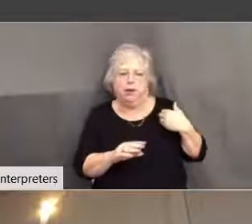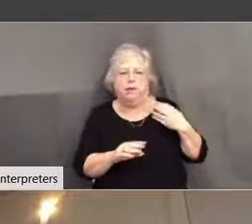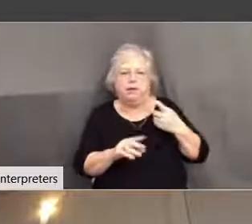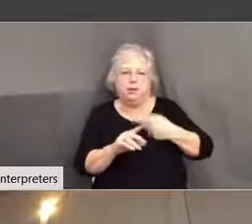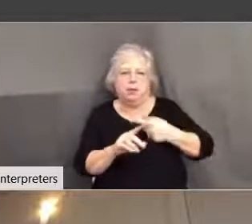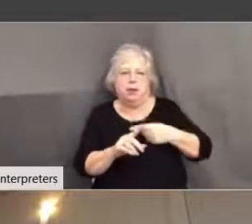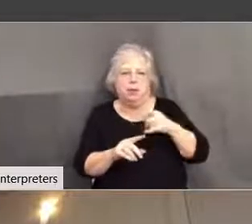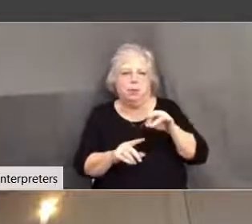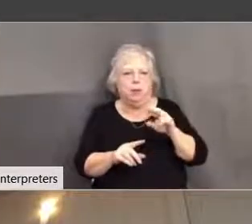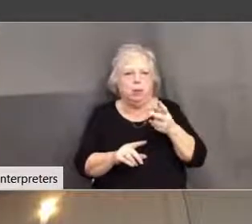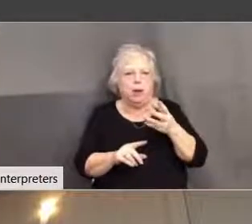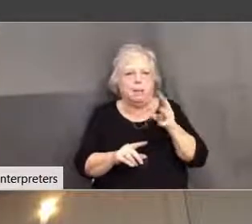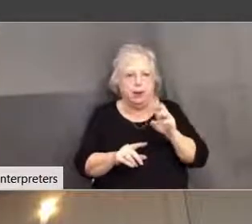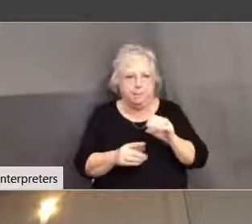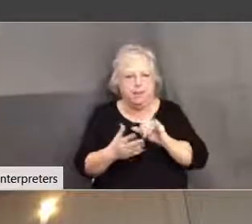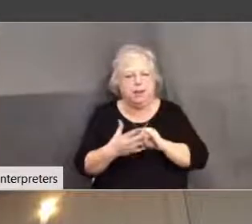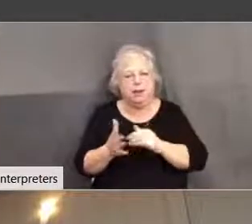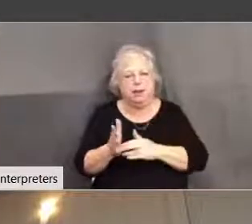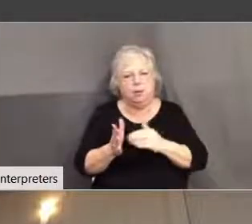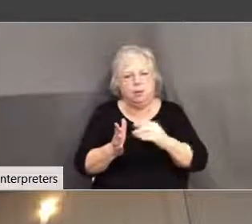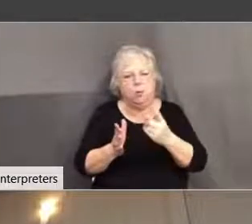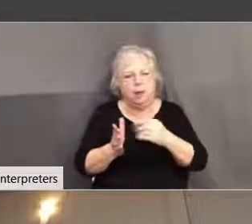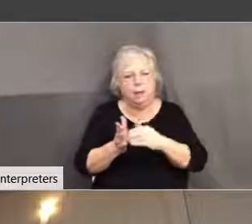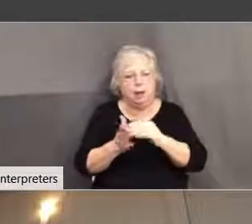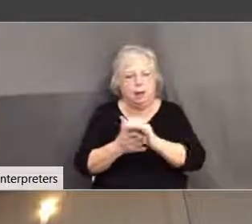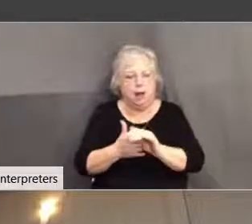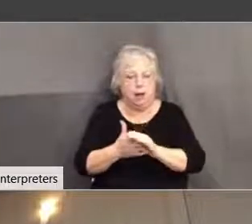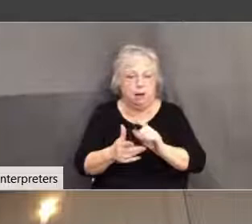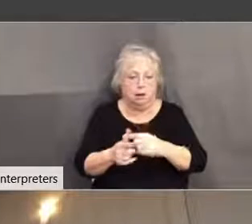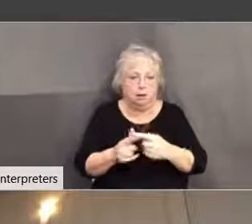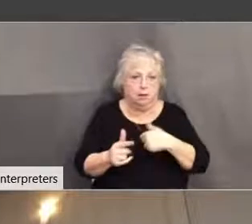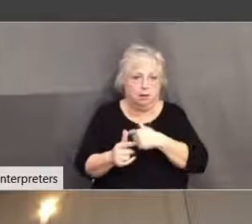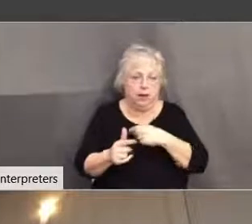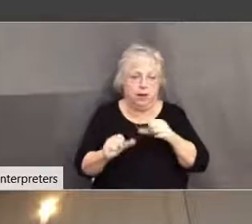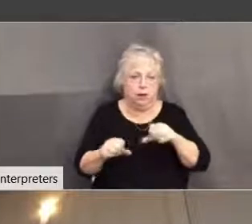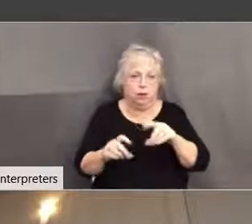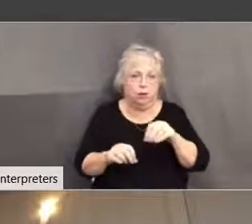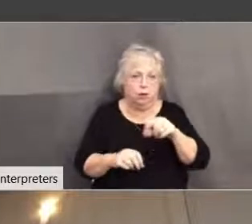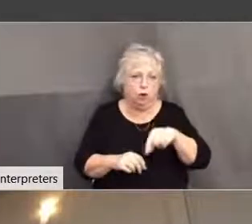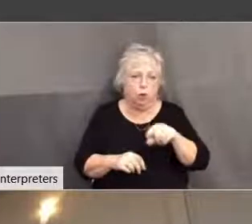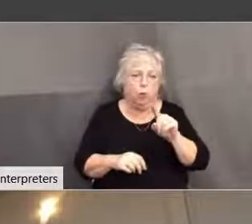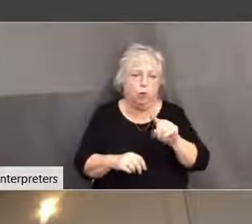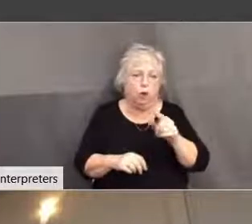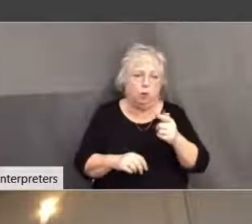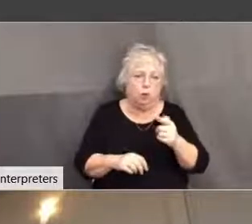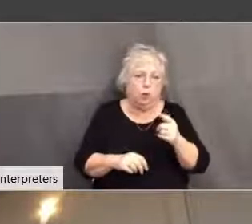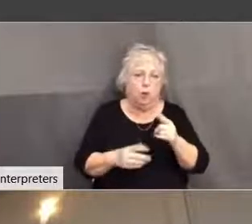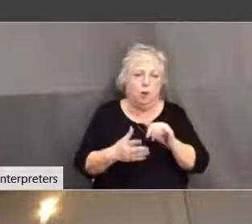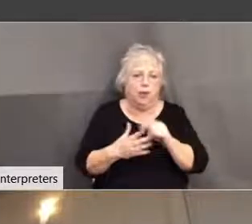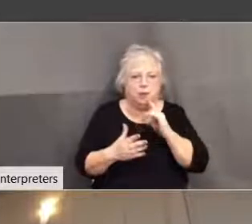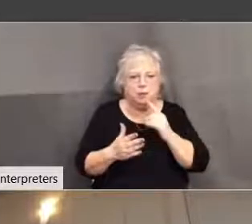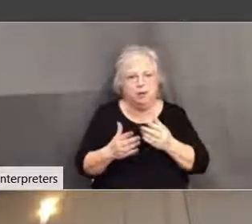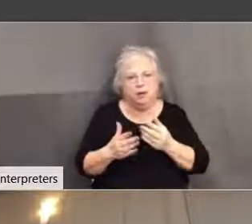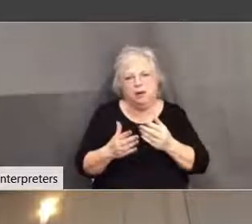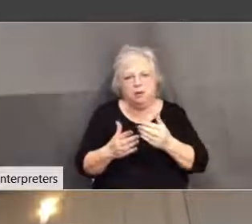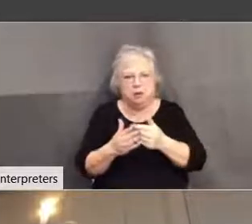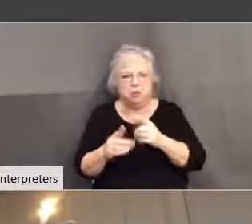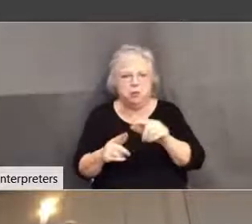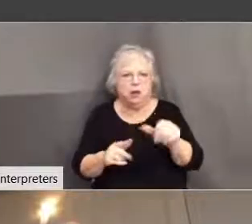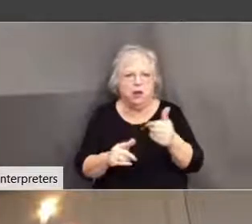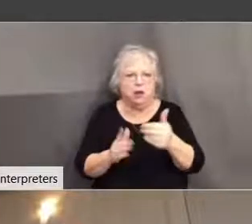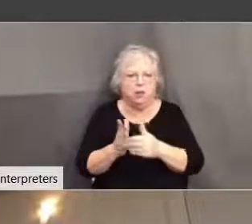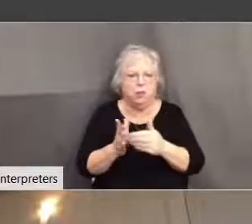And then if we can do the Q1 21 savings, that could be up to close to another $1 million, which will create our reserve and then have us